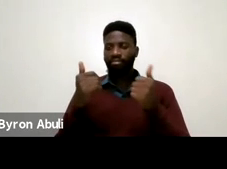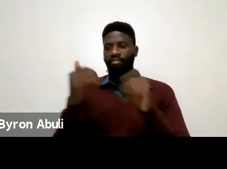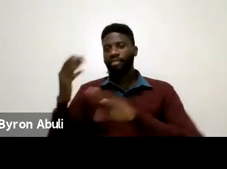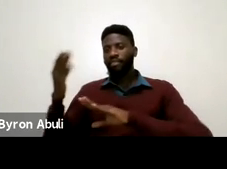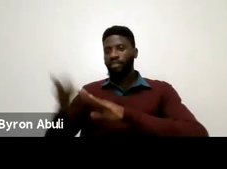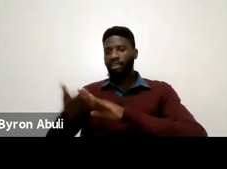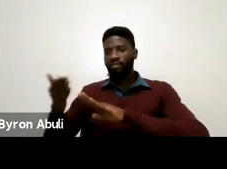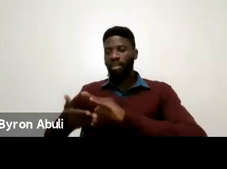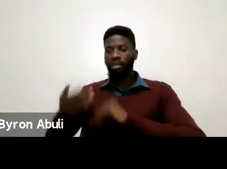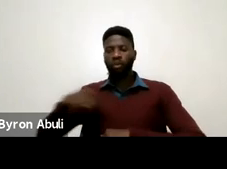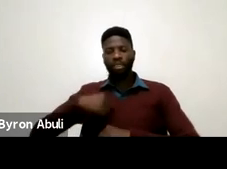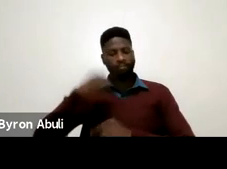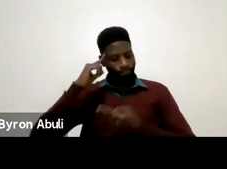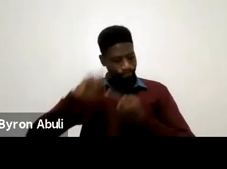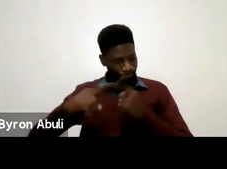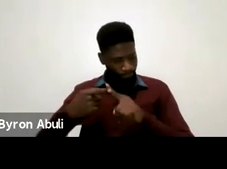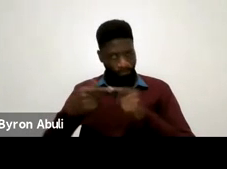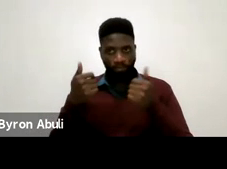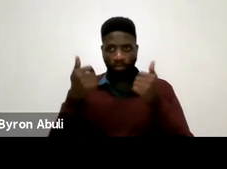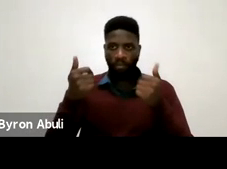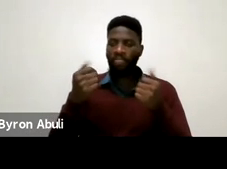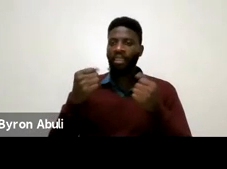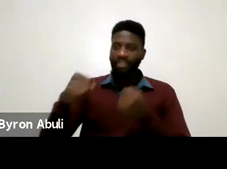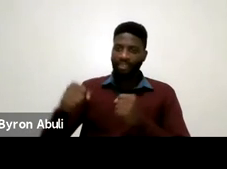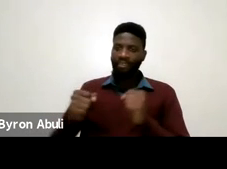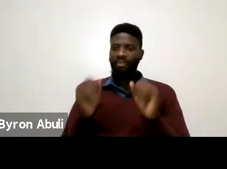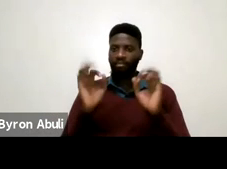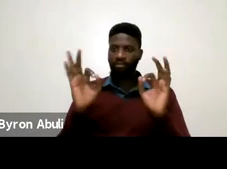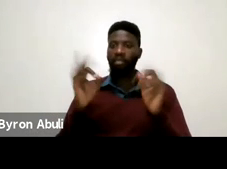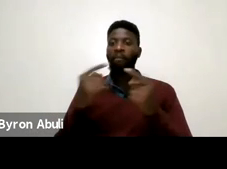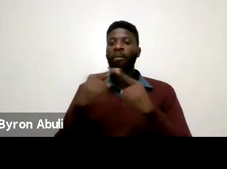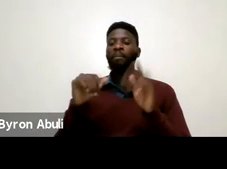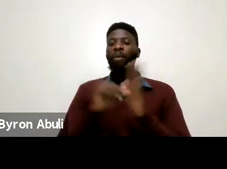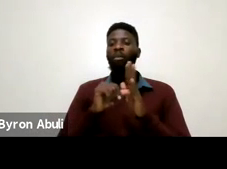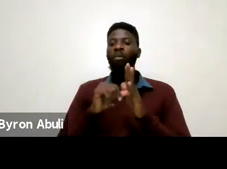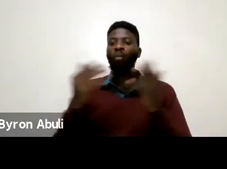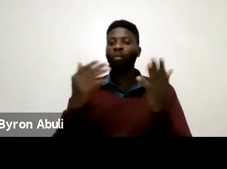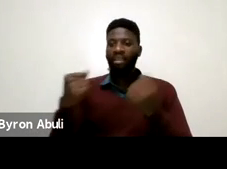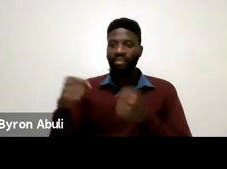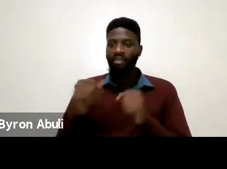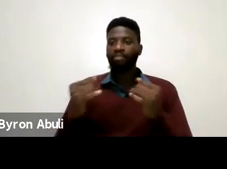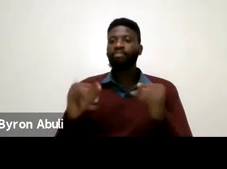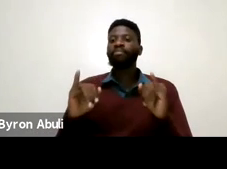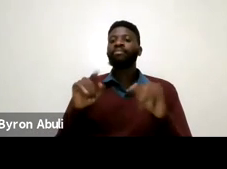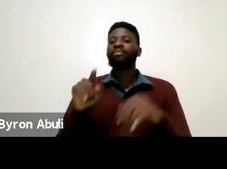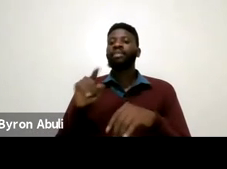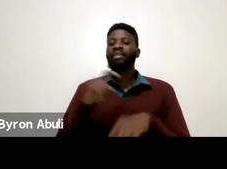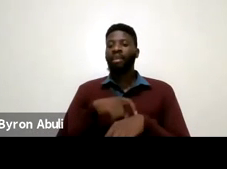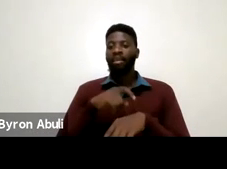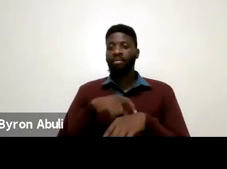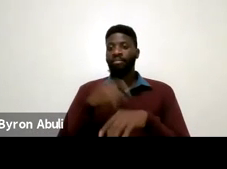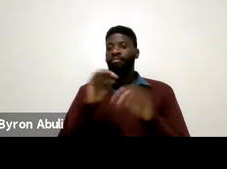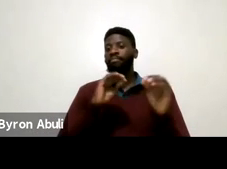good thinkers, we have good strategies, but our problem is having the strategies implemented. As you go to the job